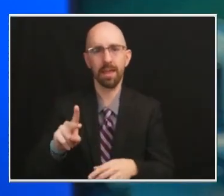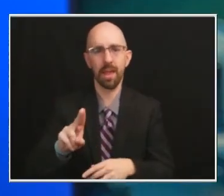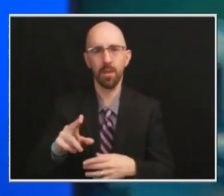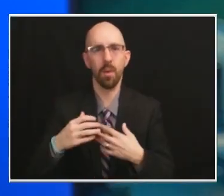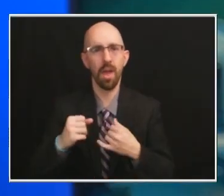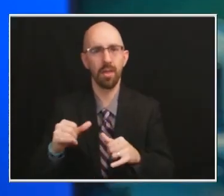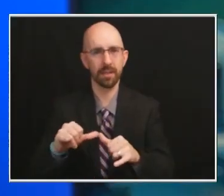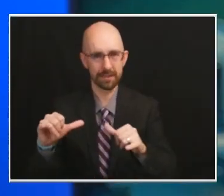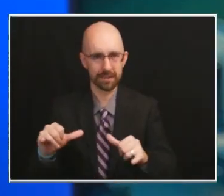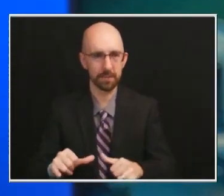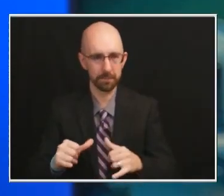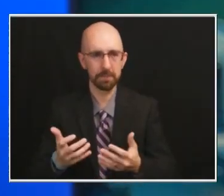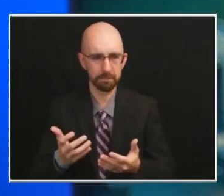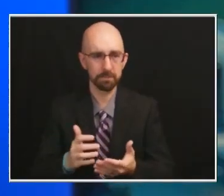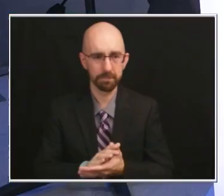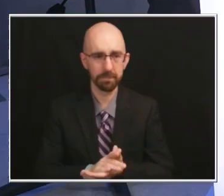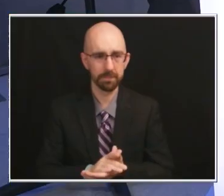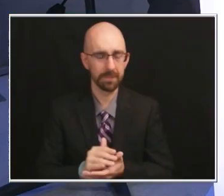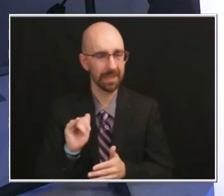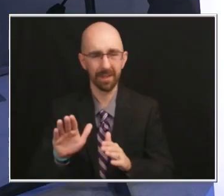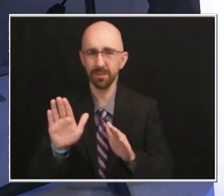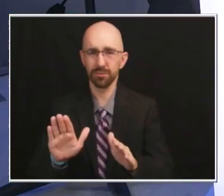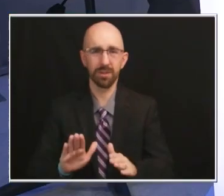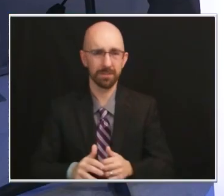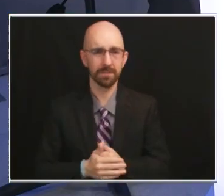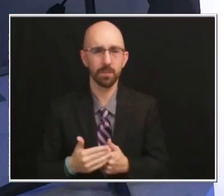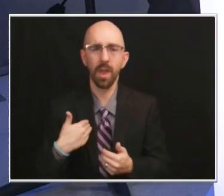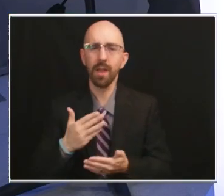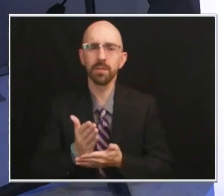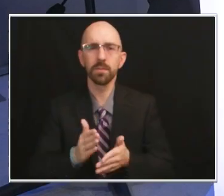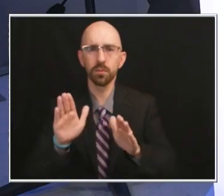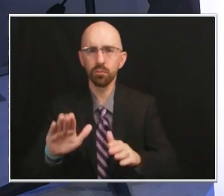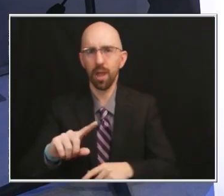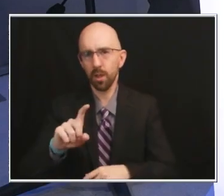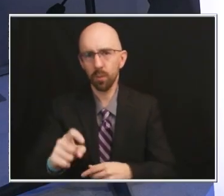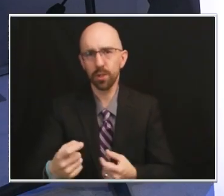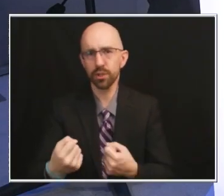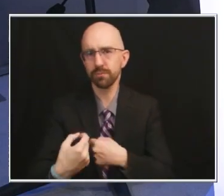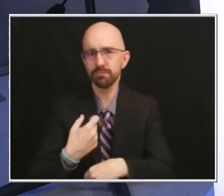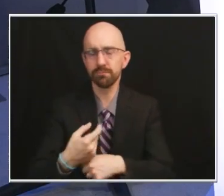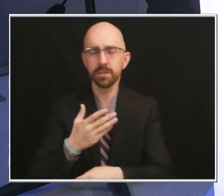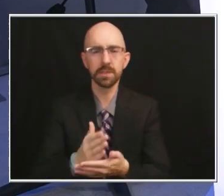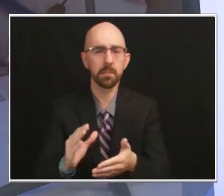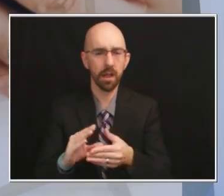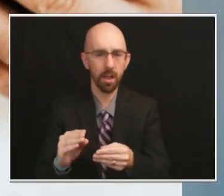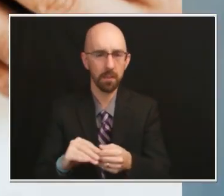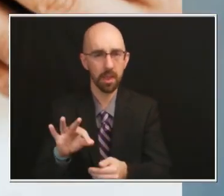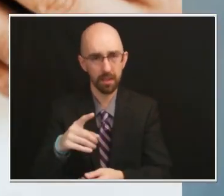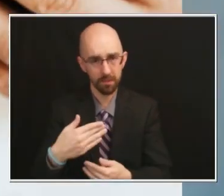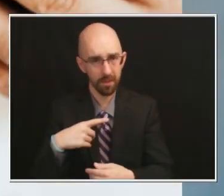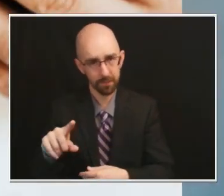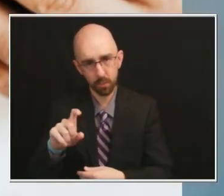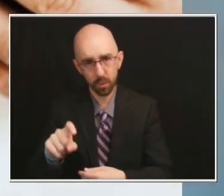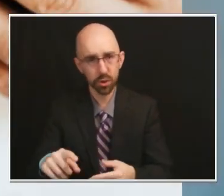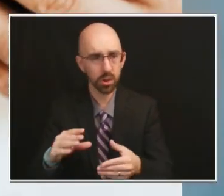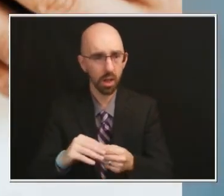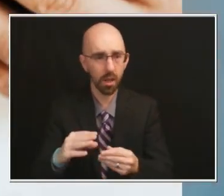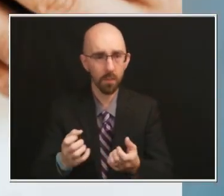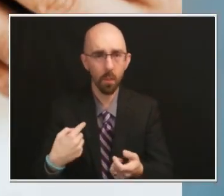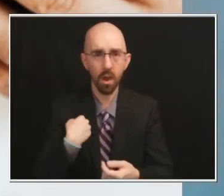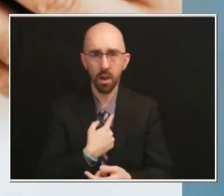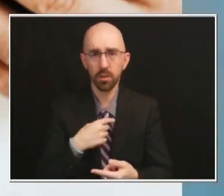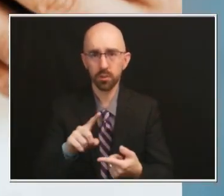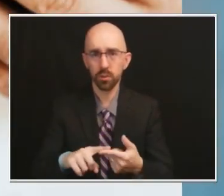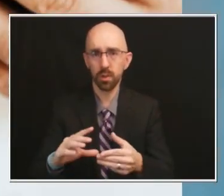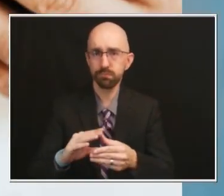great. Yeah. That is so wonderful. great. We have some great questions coming in and some comments. So if you have a question or a comment you'd like us to read during